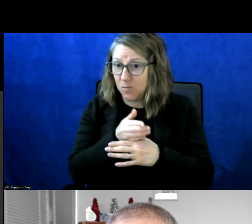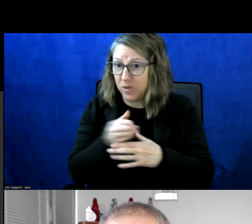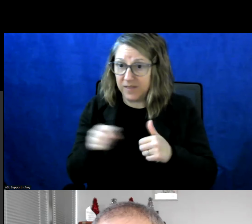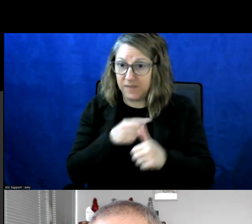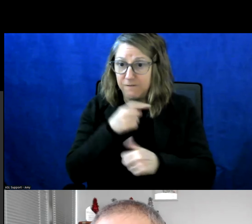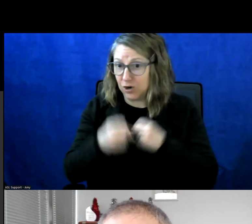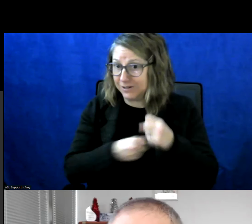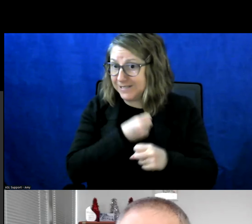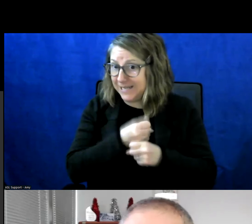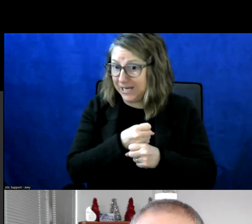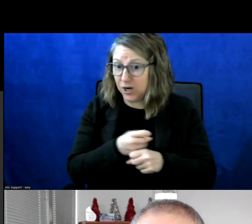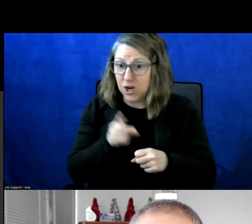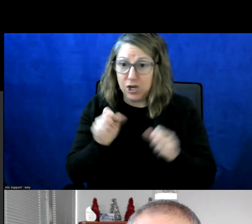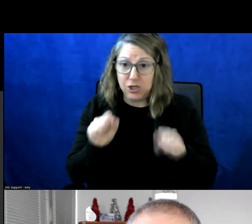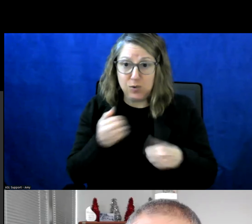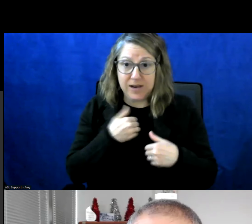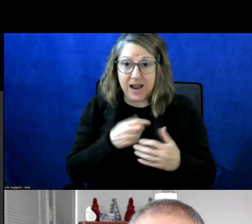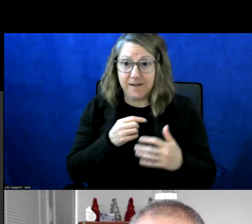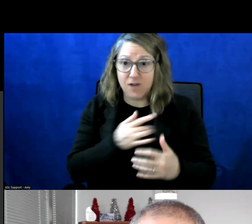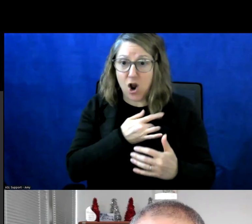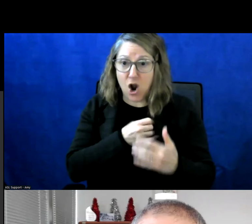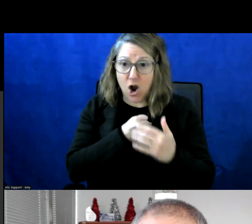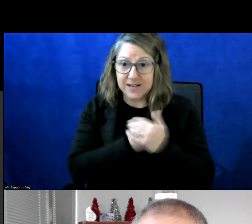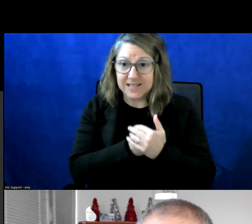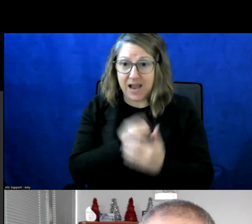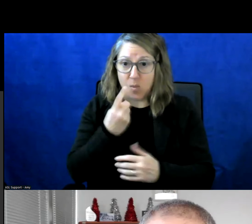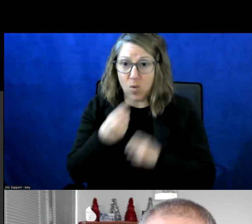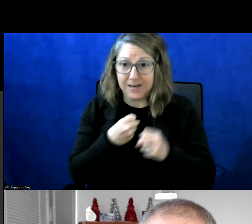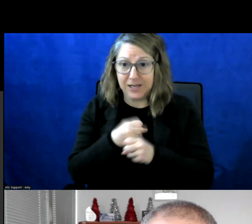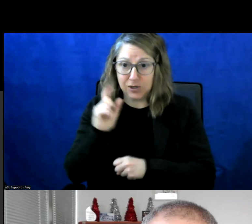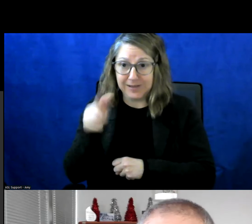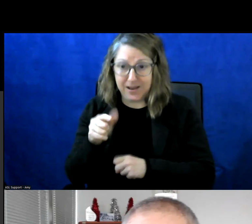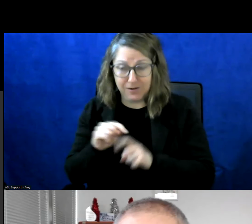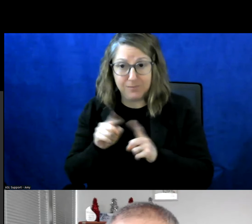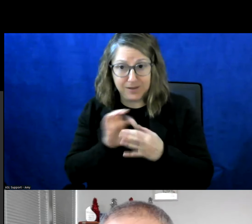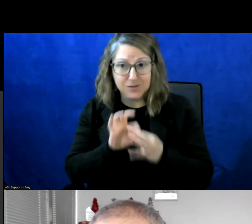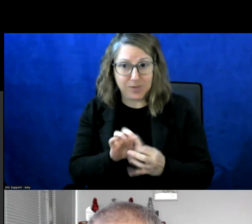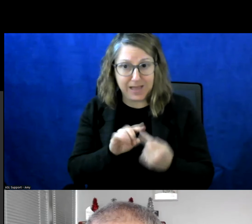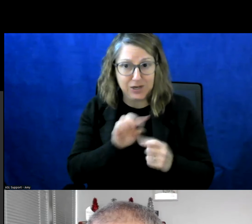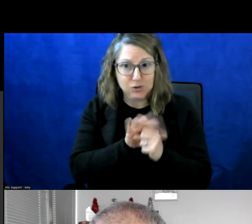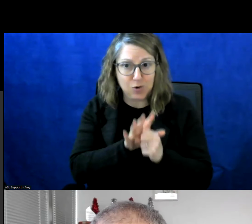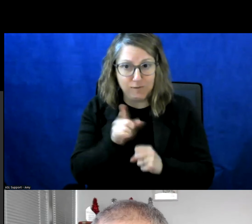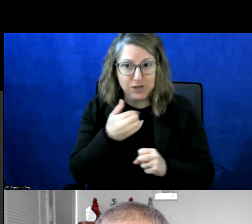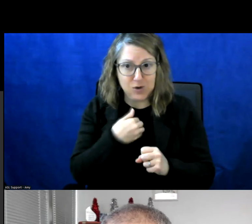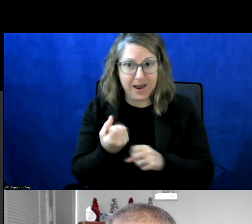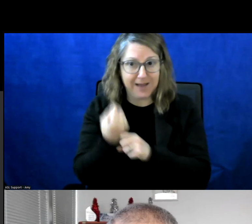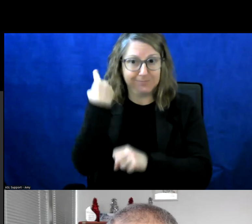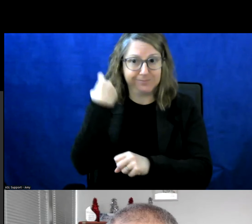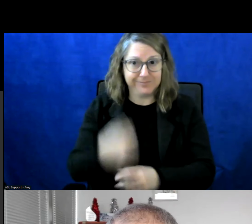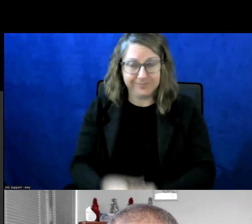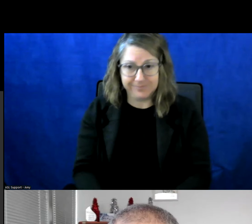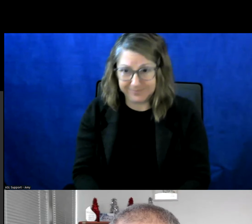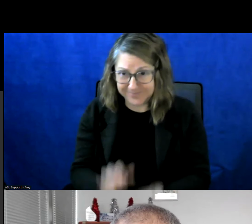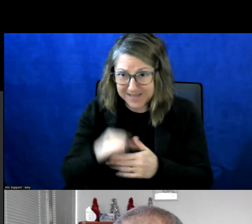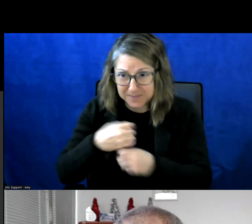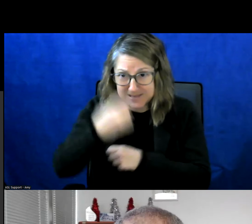infected. So you can have a heart attack a year later that's related to the COVID that you had a year ago. Does that make